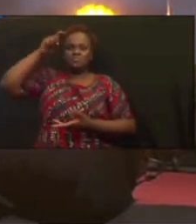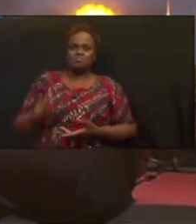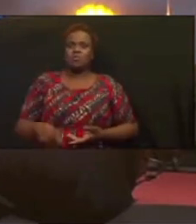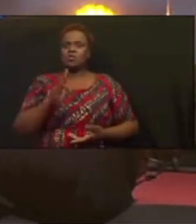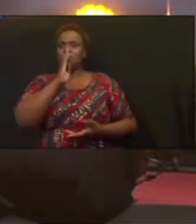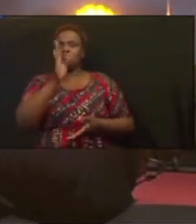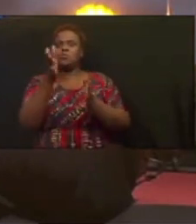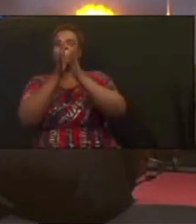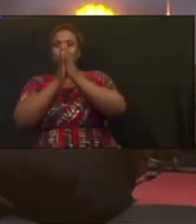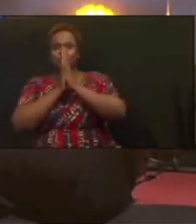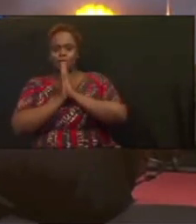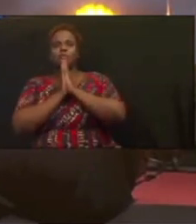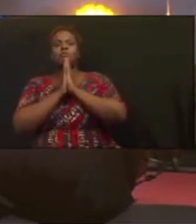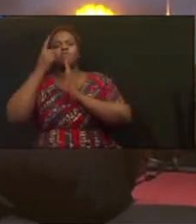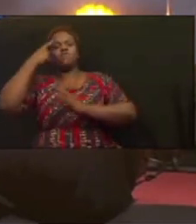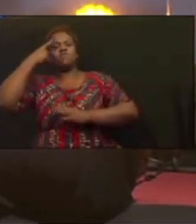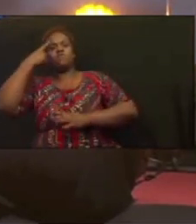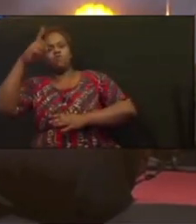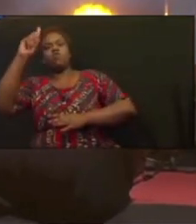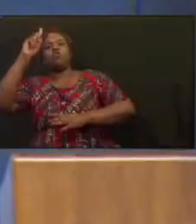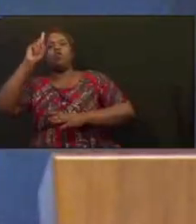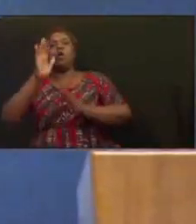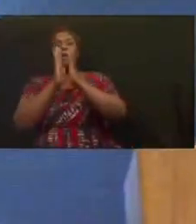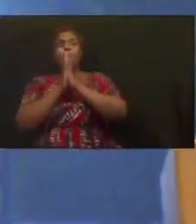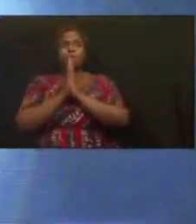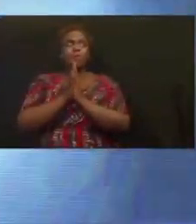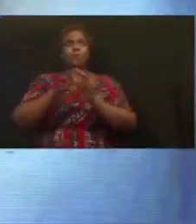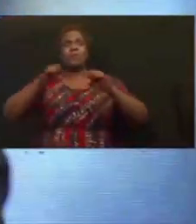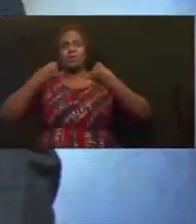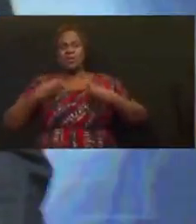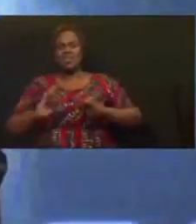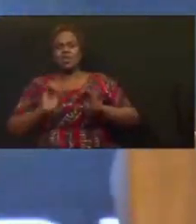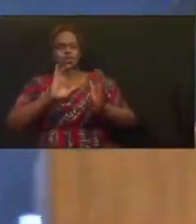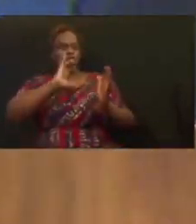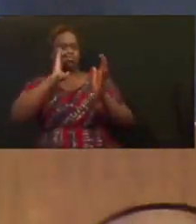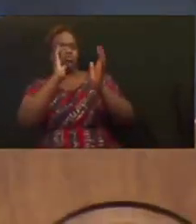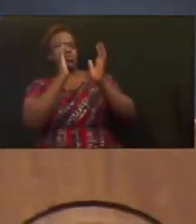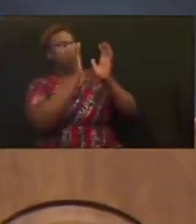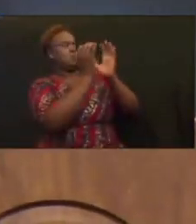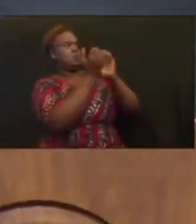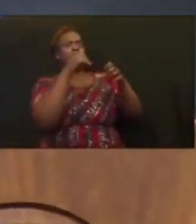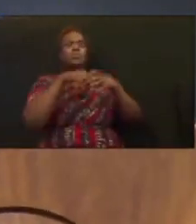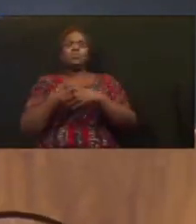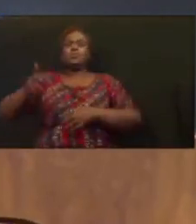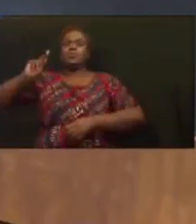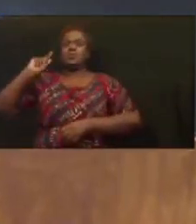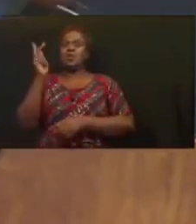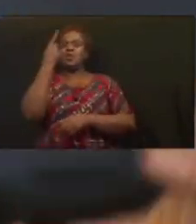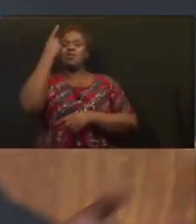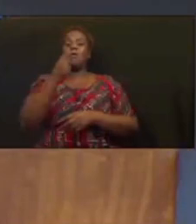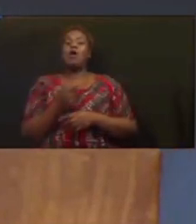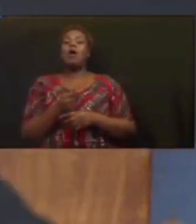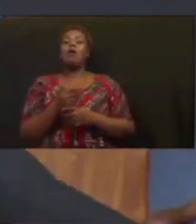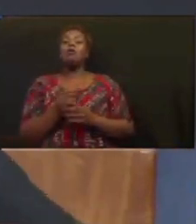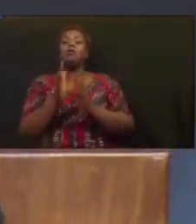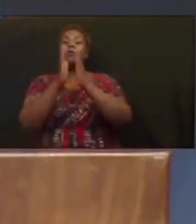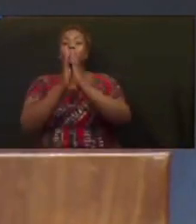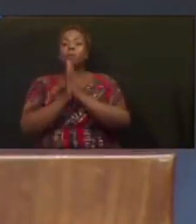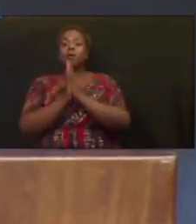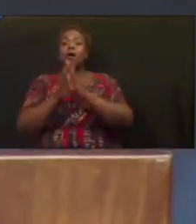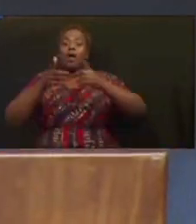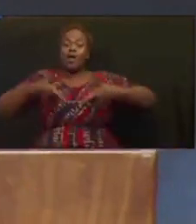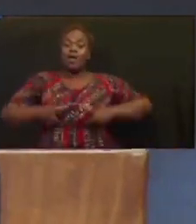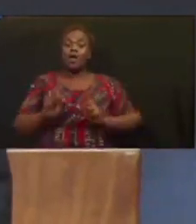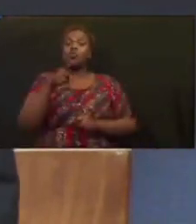justice to Kenya. Pray a new season to Kenya. Prayer gives you the liberty to allow and to